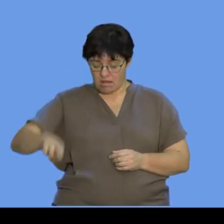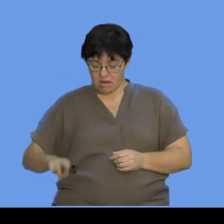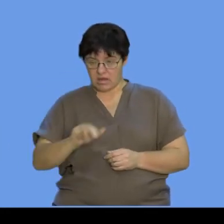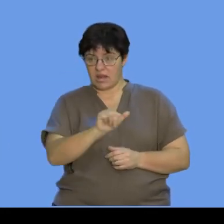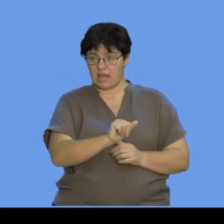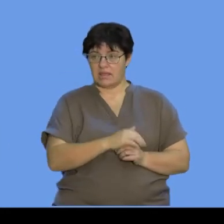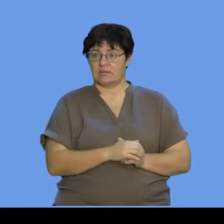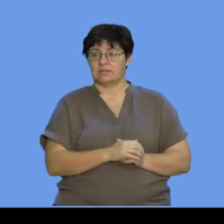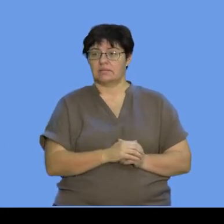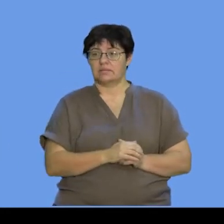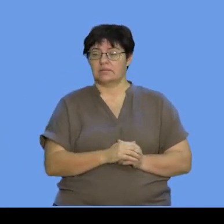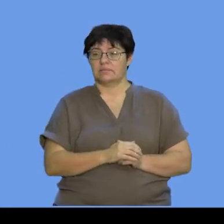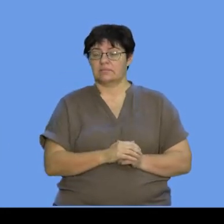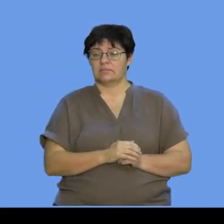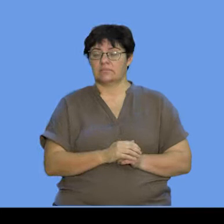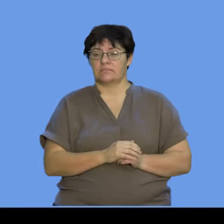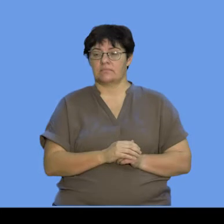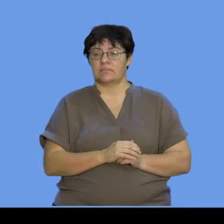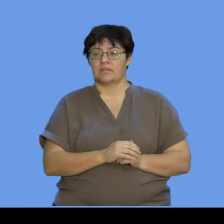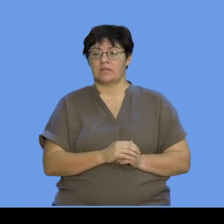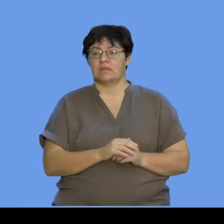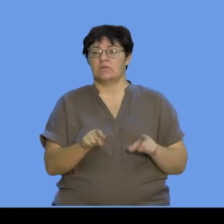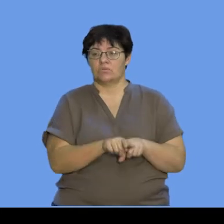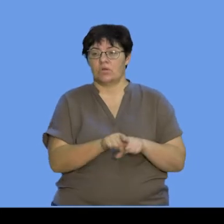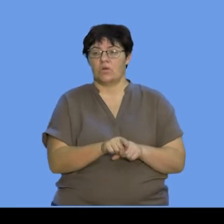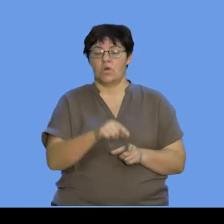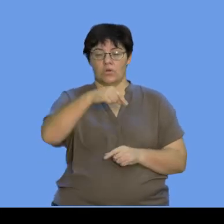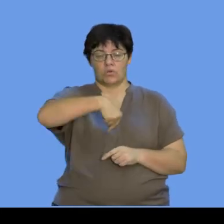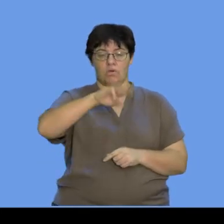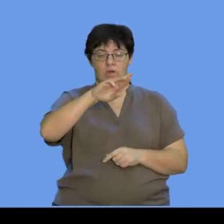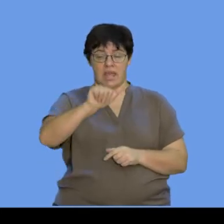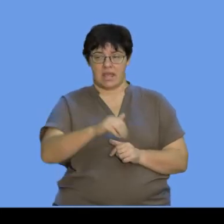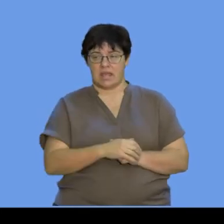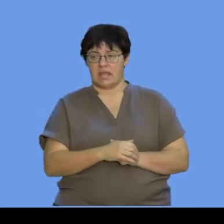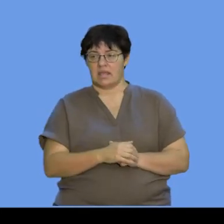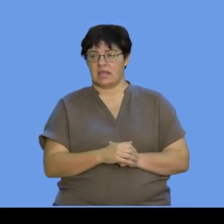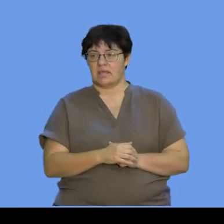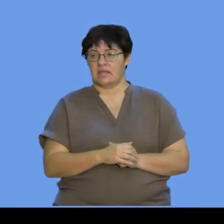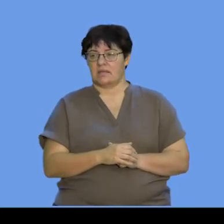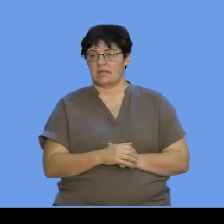PRA will be that one there. And it's also QRA.